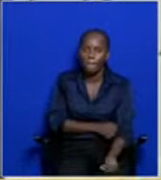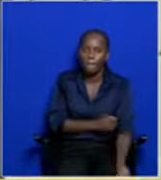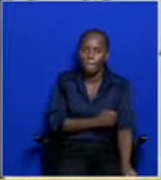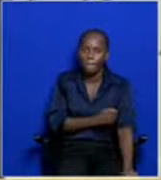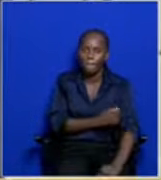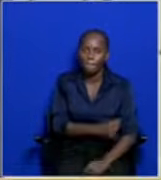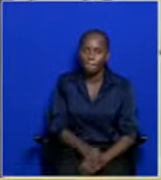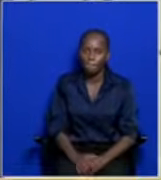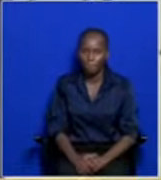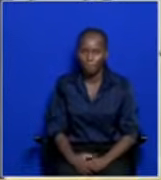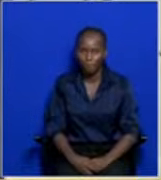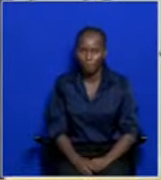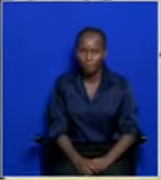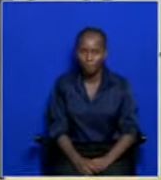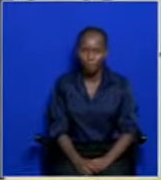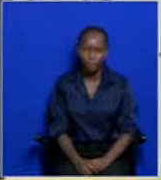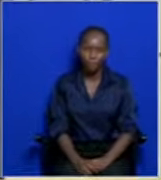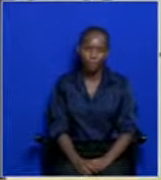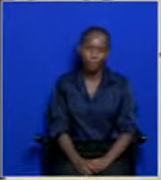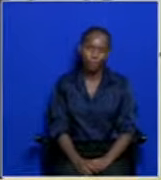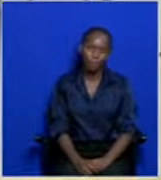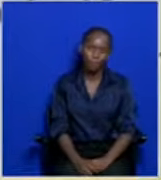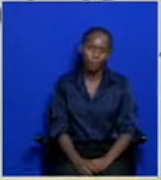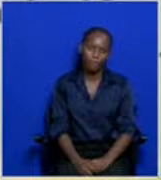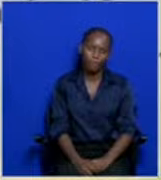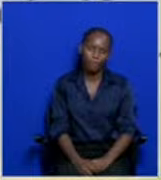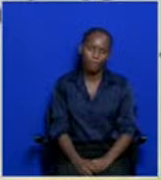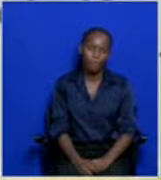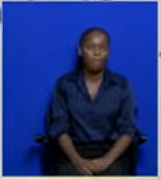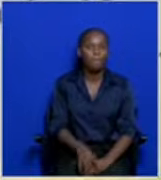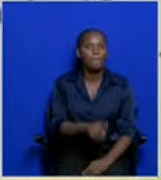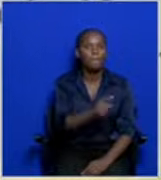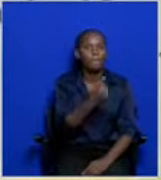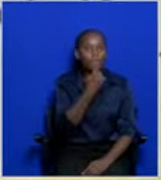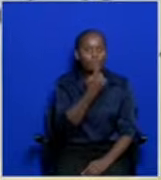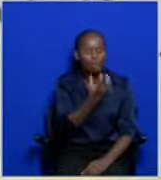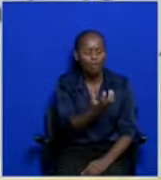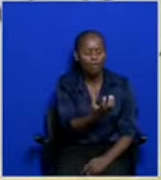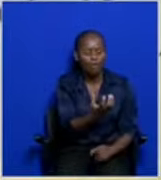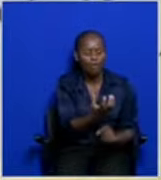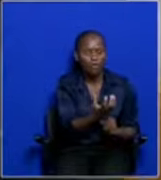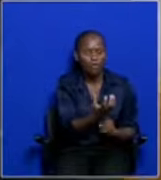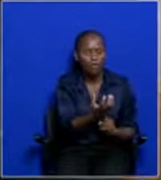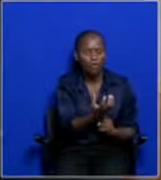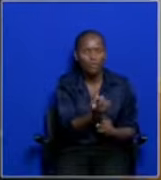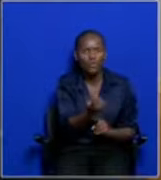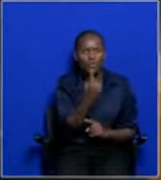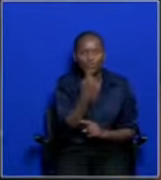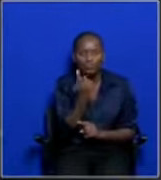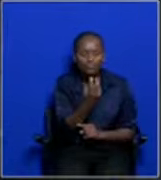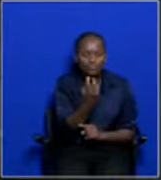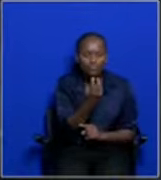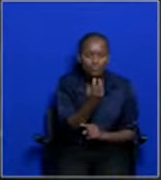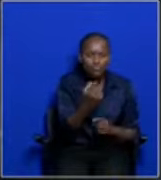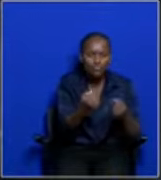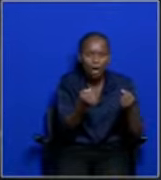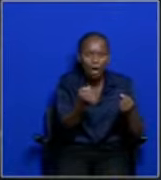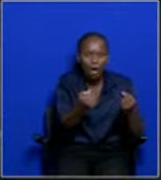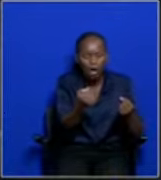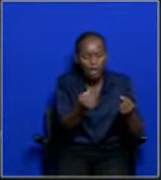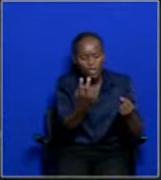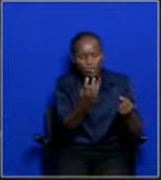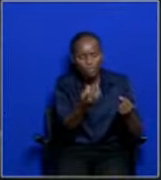Mackenzie's vehicle, did they match the description of the rocks that were taken from the